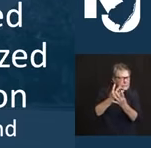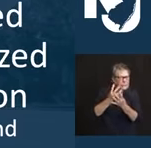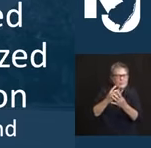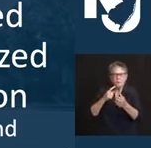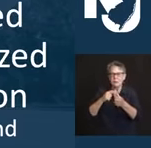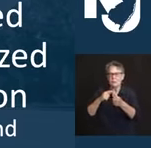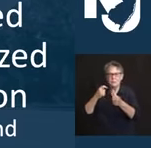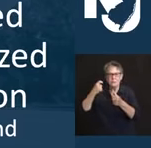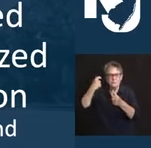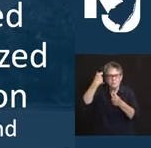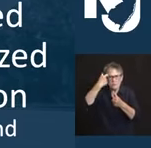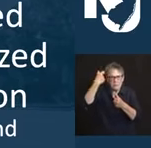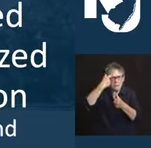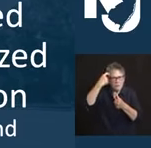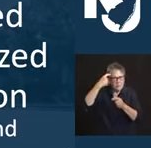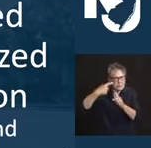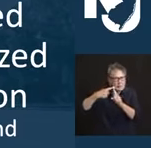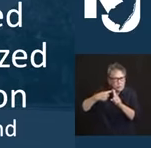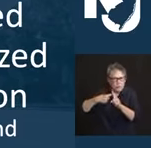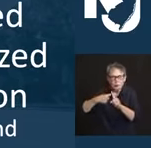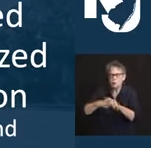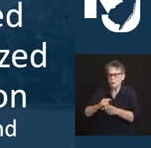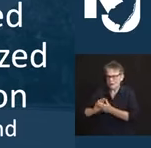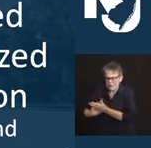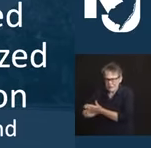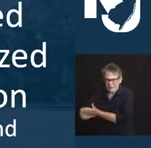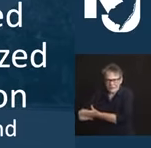for disinfecting and sanitizing equipment.